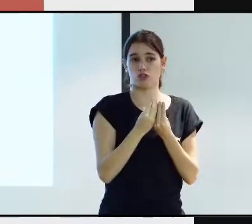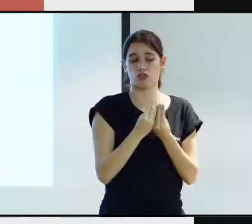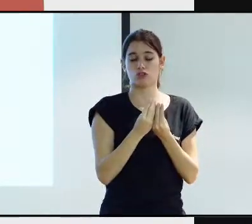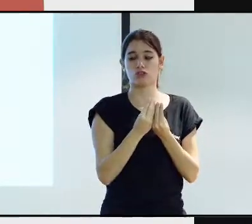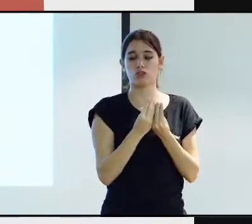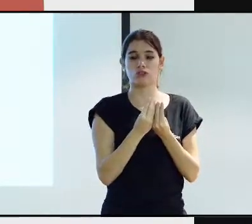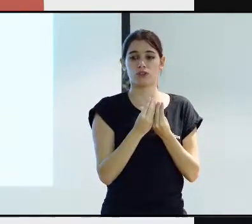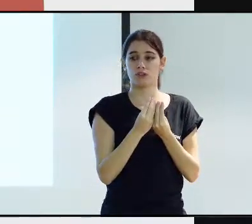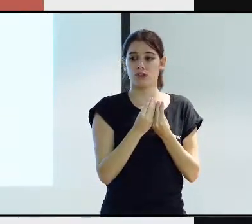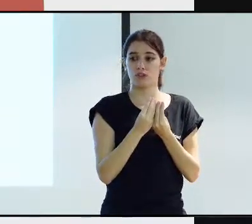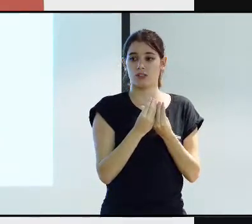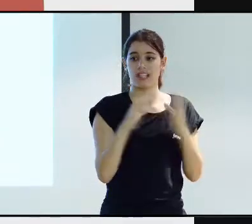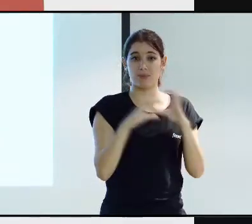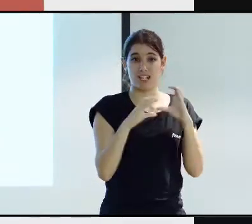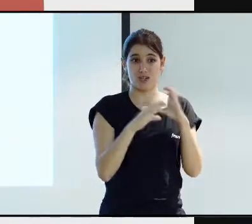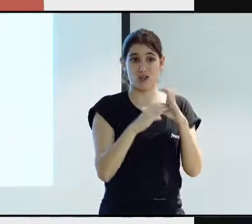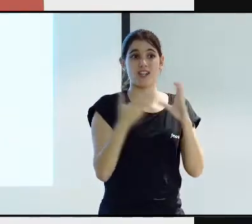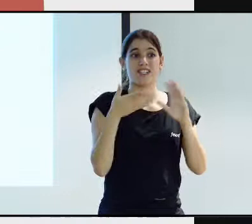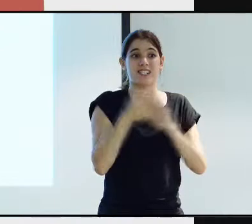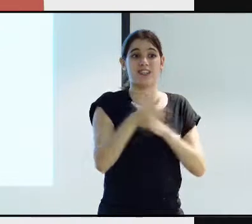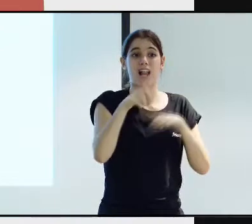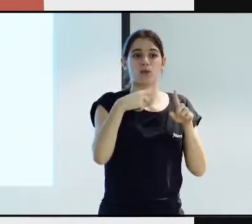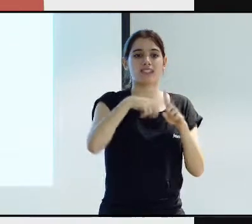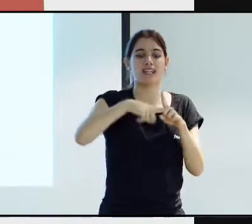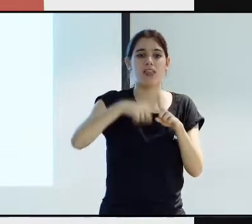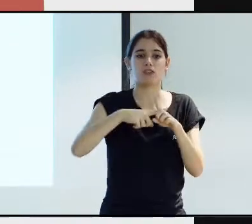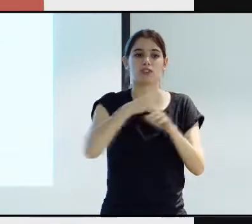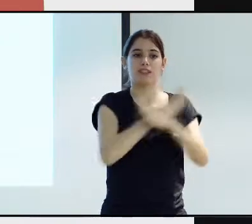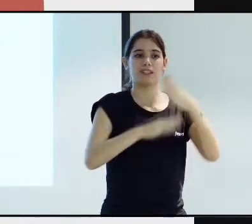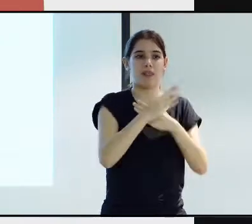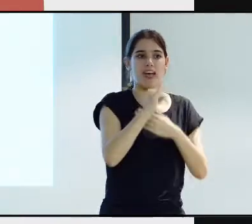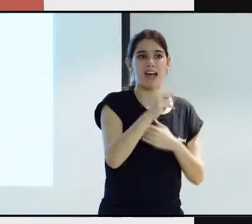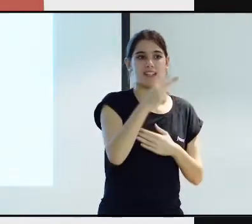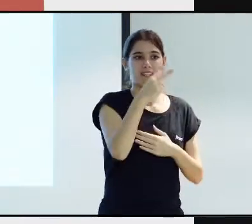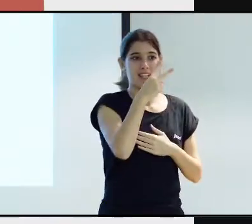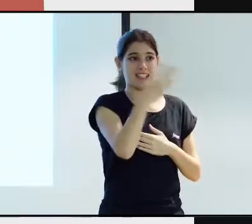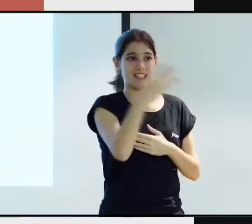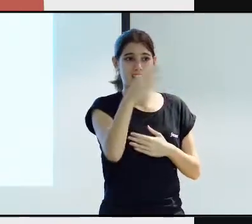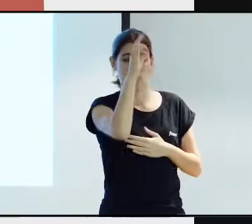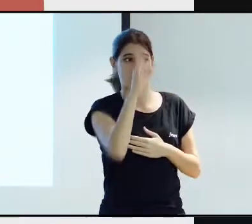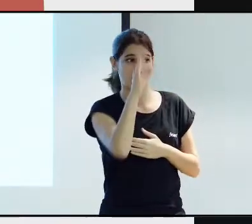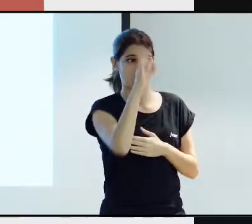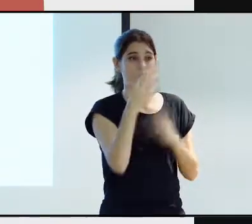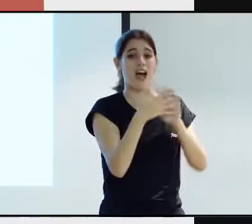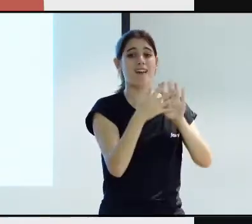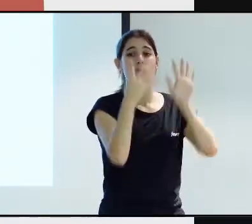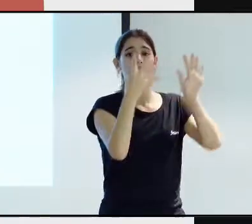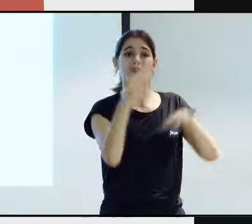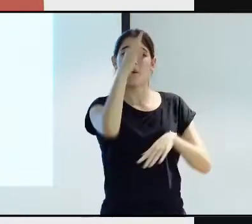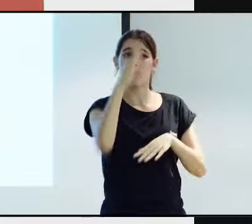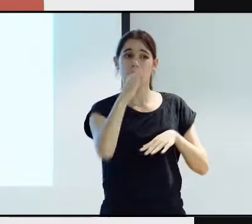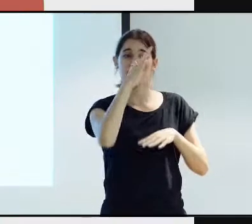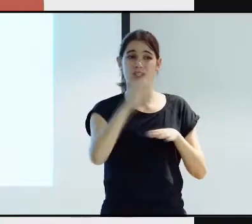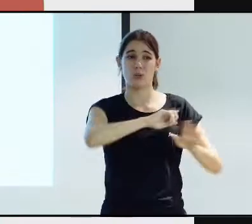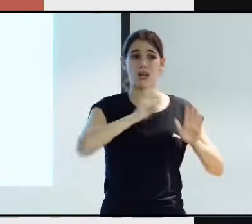intellectual functional diversity who had been recognized. And so we're talking about people with a disability